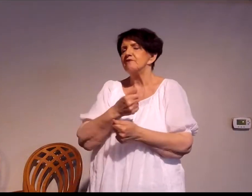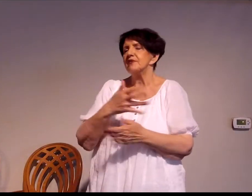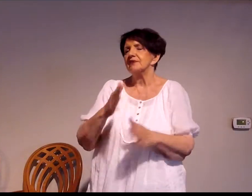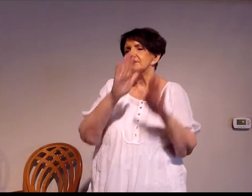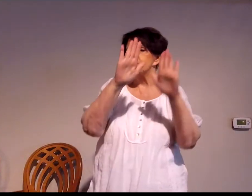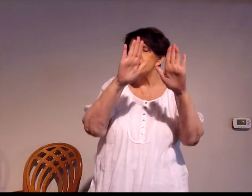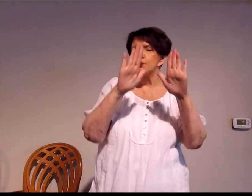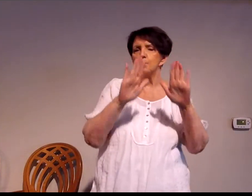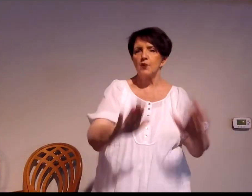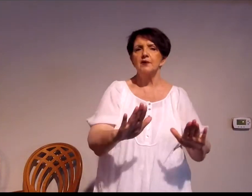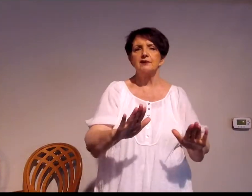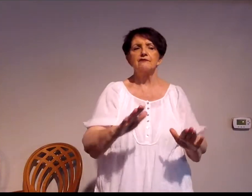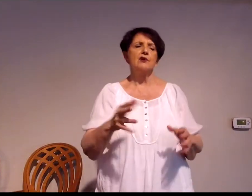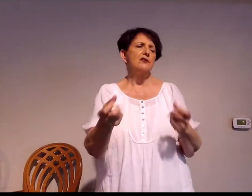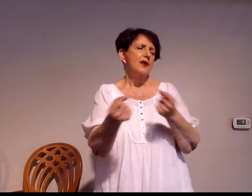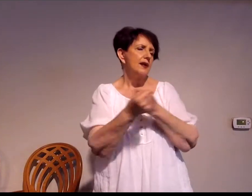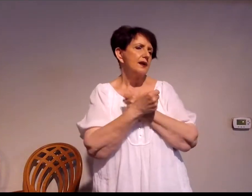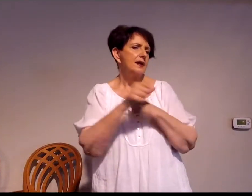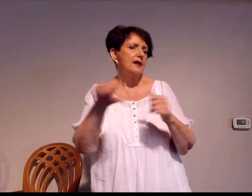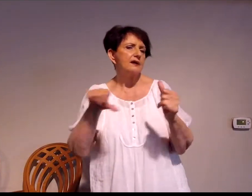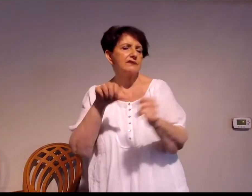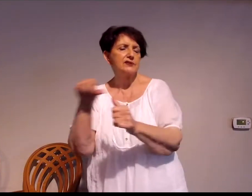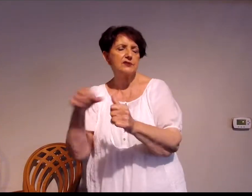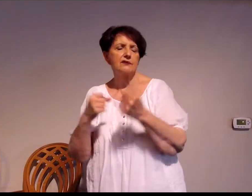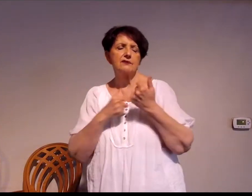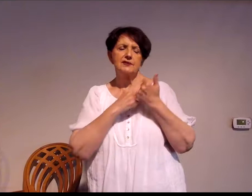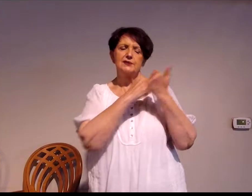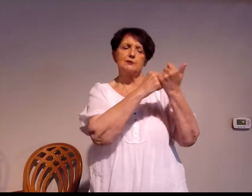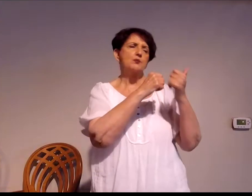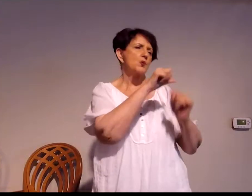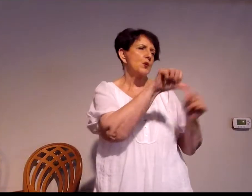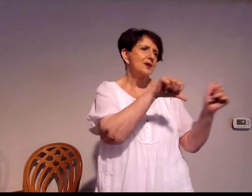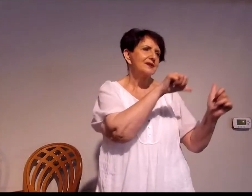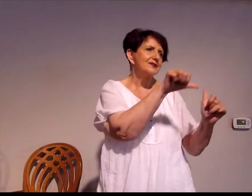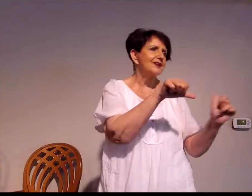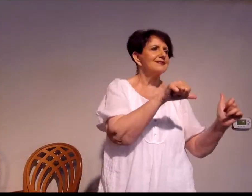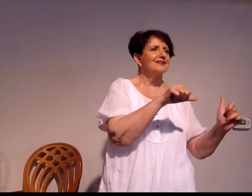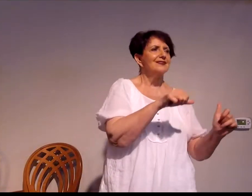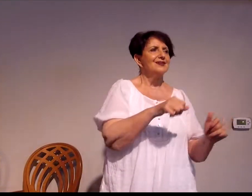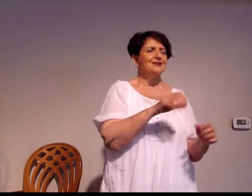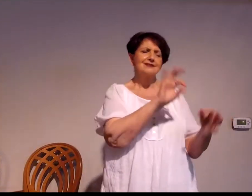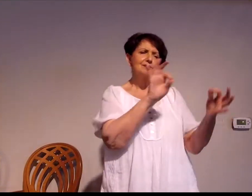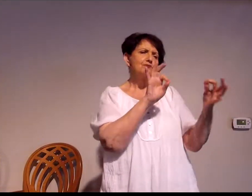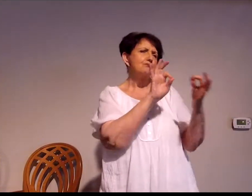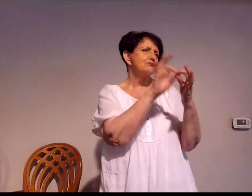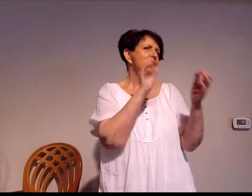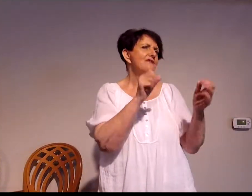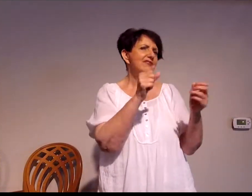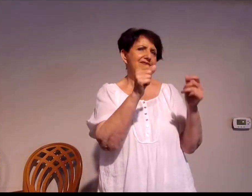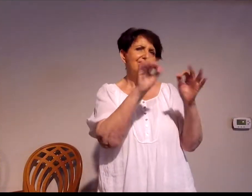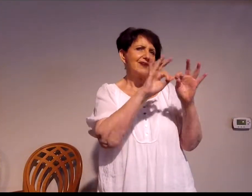in the family loves each other, and they support each other, don't they, in this ideal family?